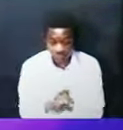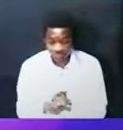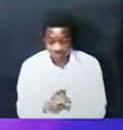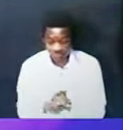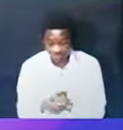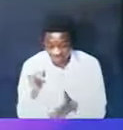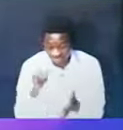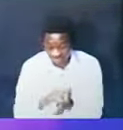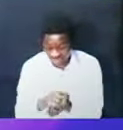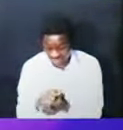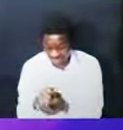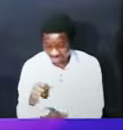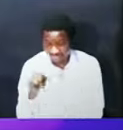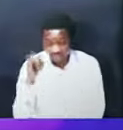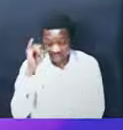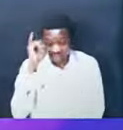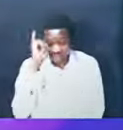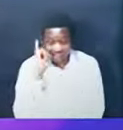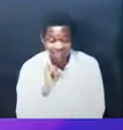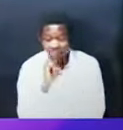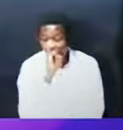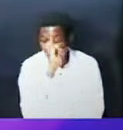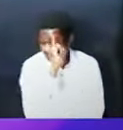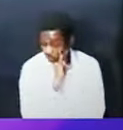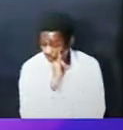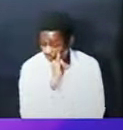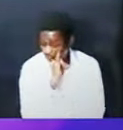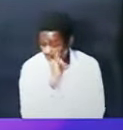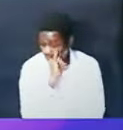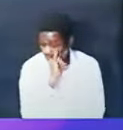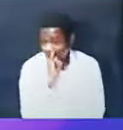Israel produced the Messiah.